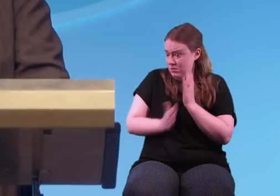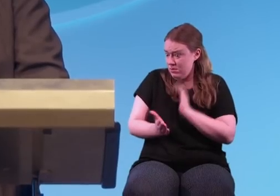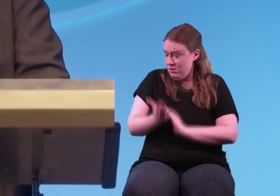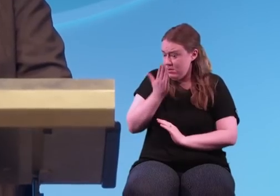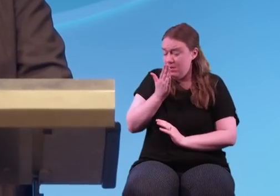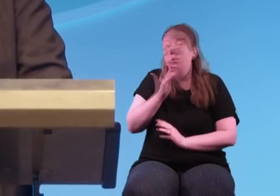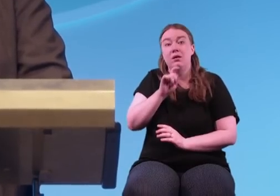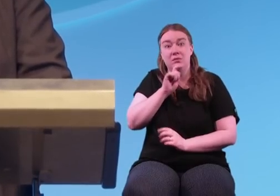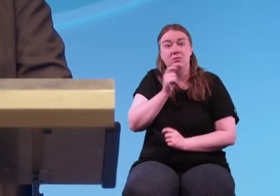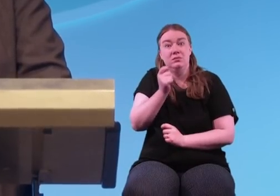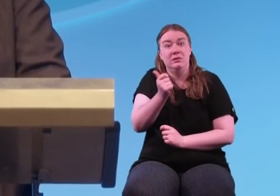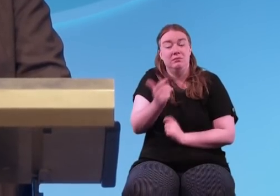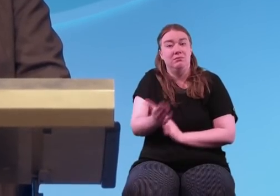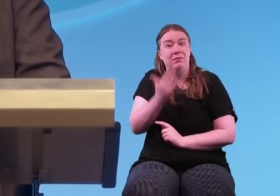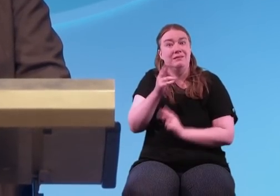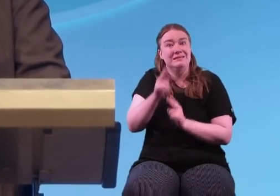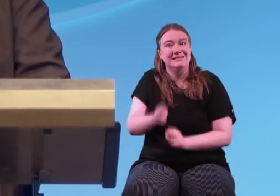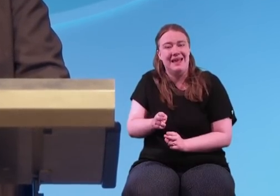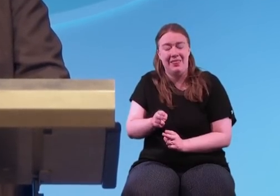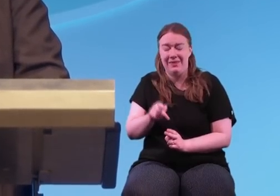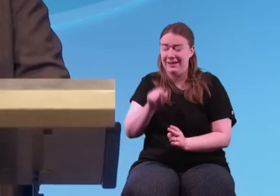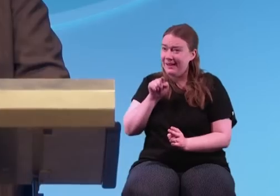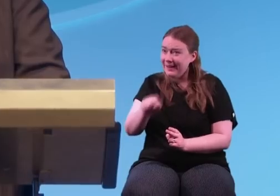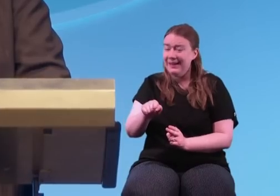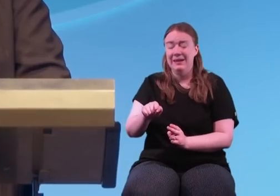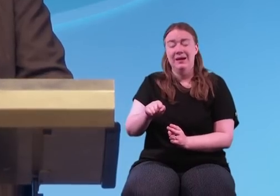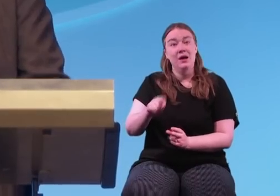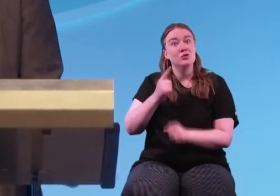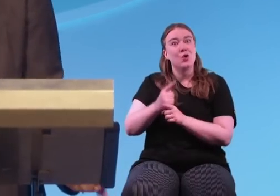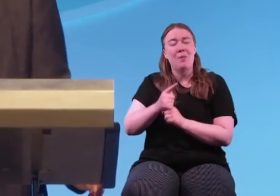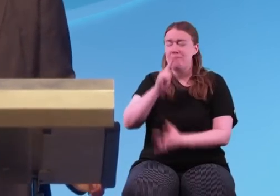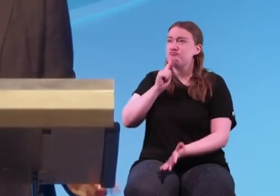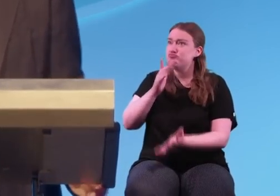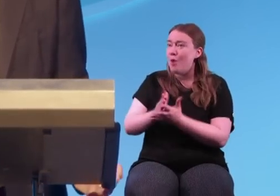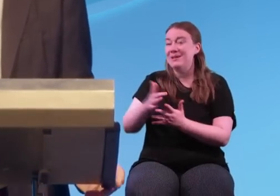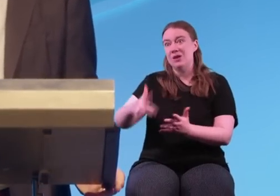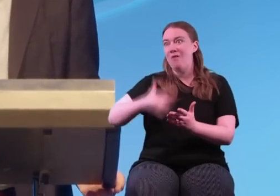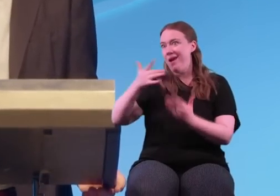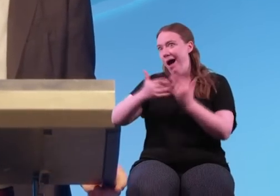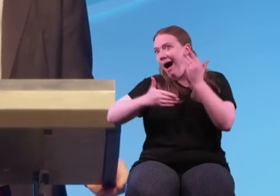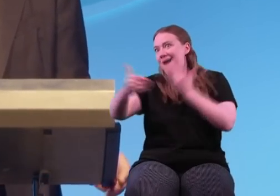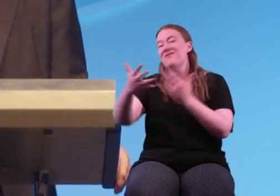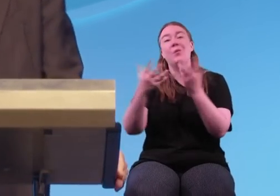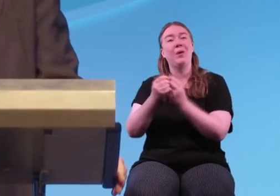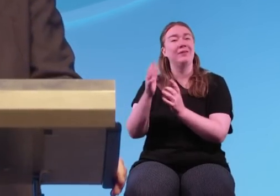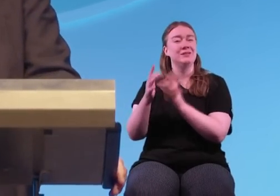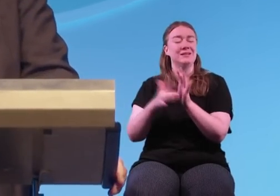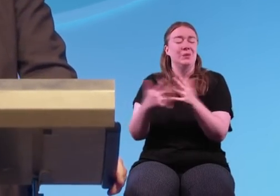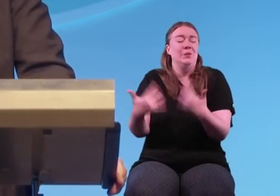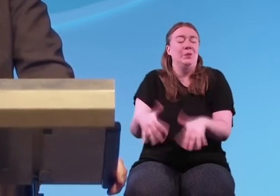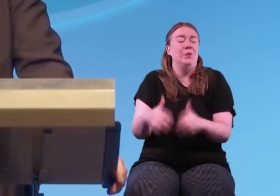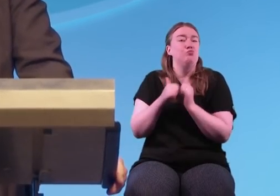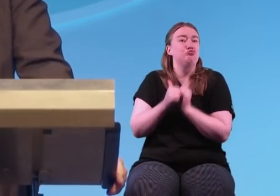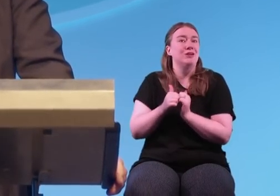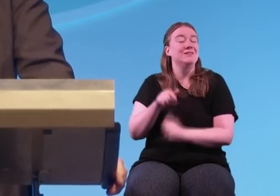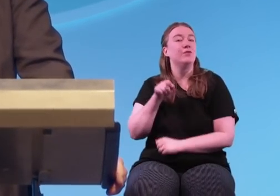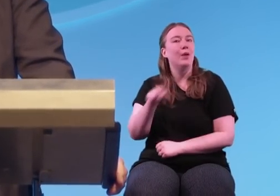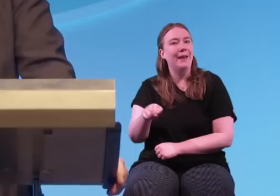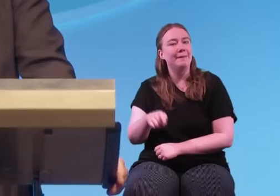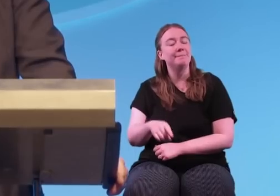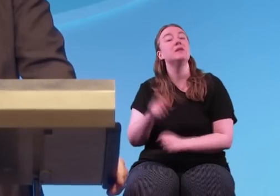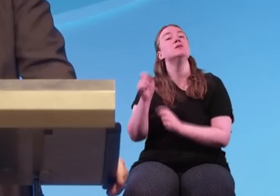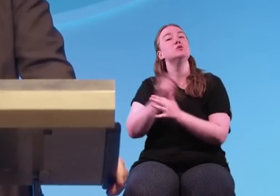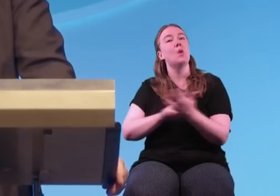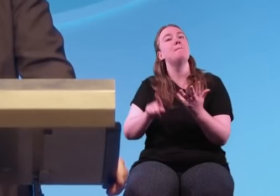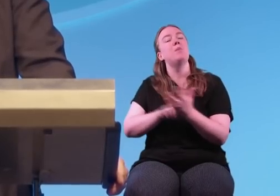how precious the reality of that would be to him. So, in the greeting, he establishes the authority which is his in